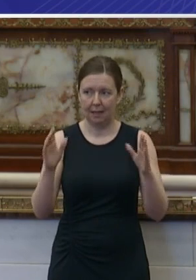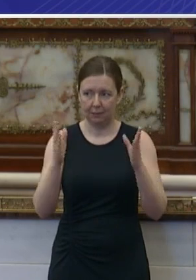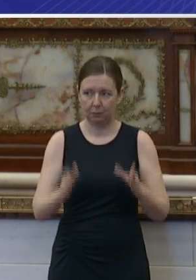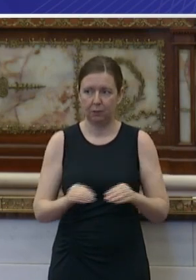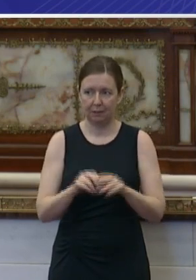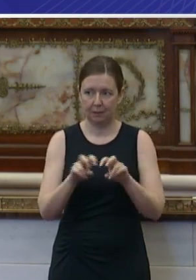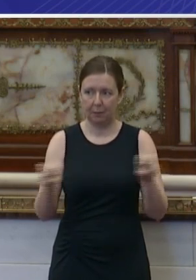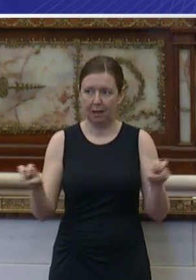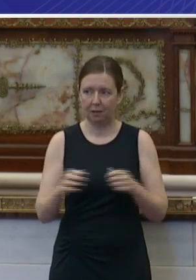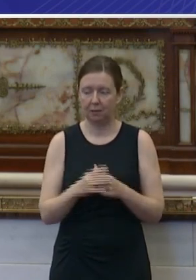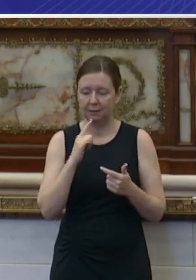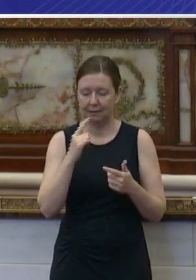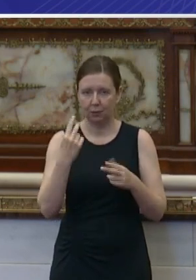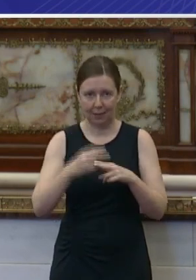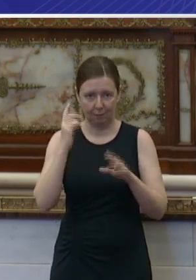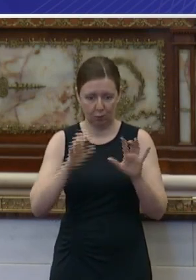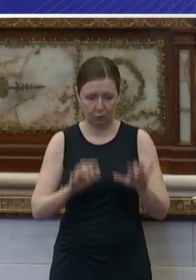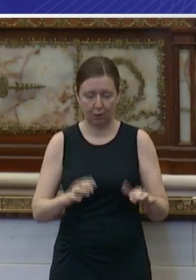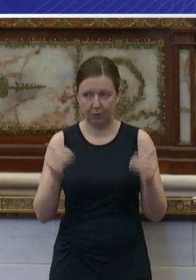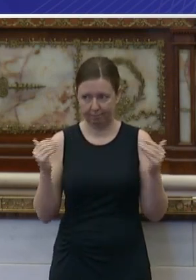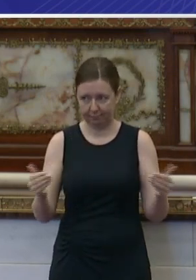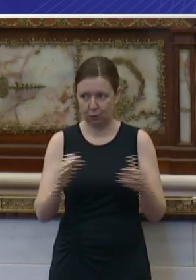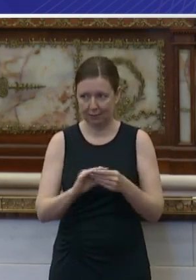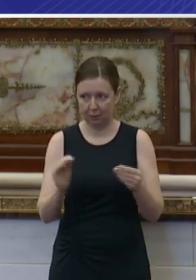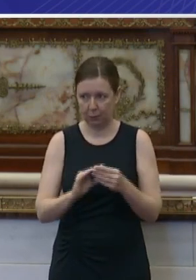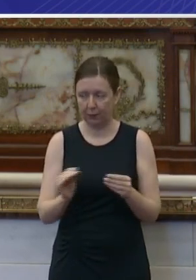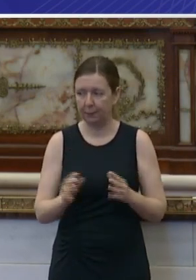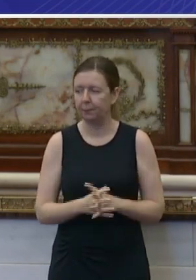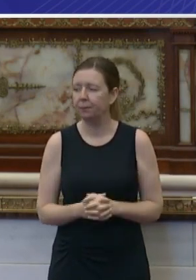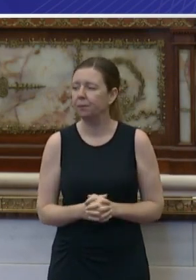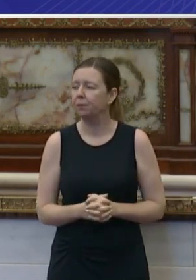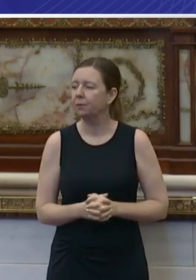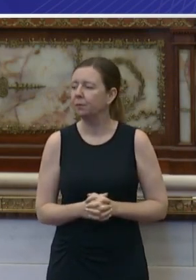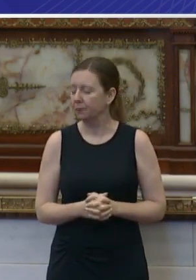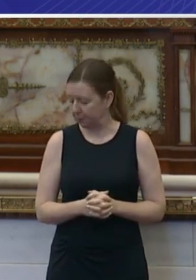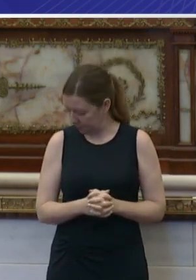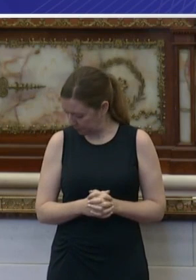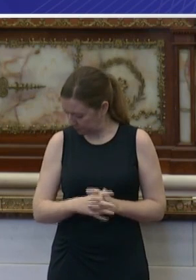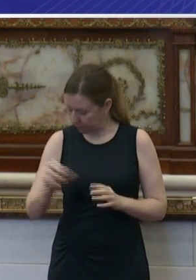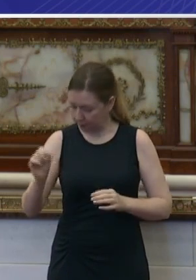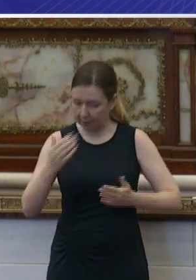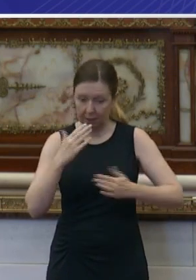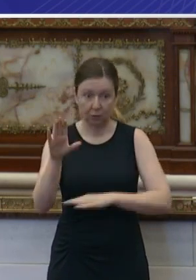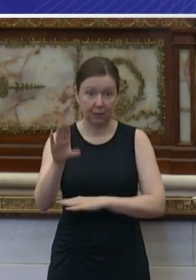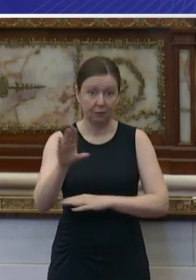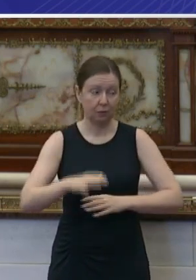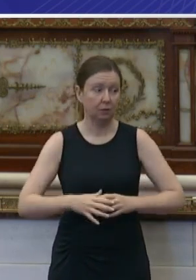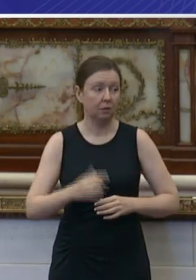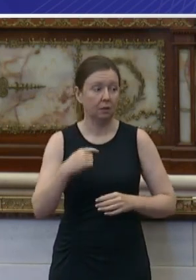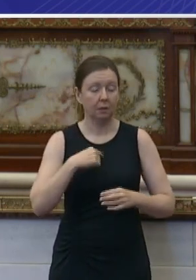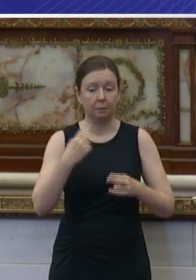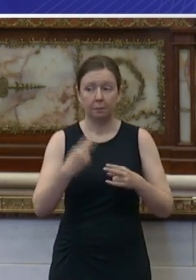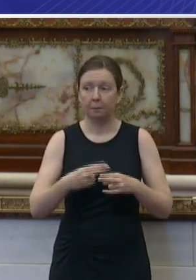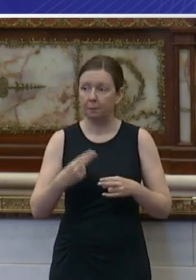that panel state your name for the record and begin your testimony. Yes, good afternoon. My